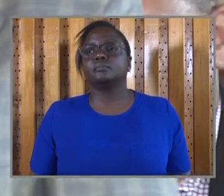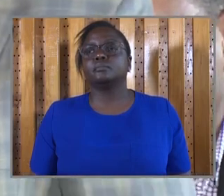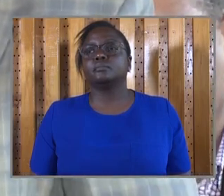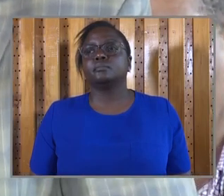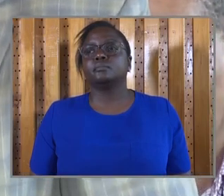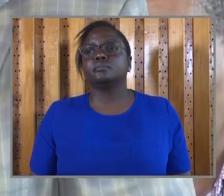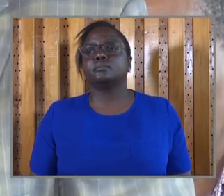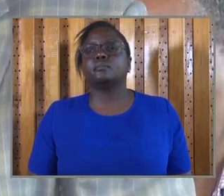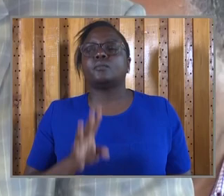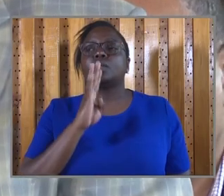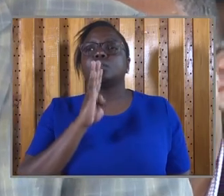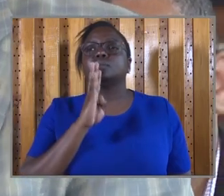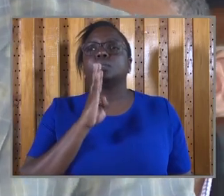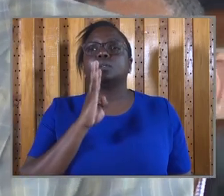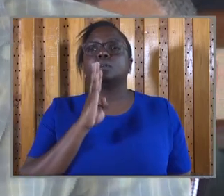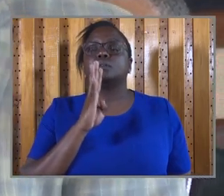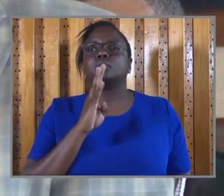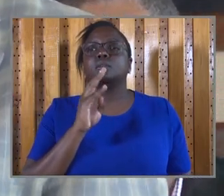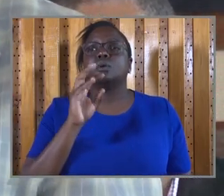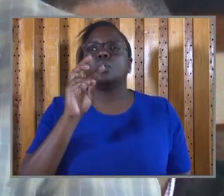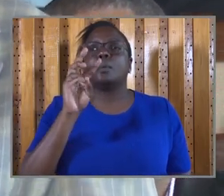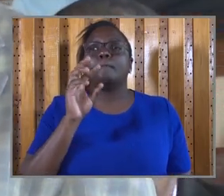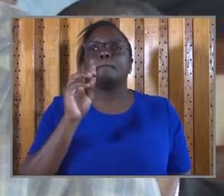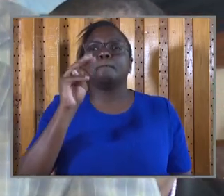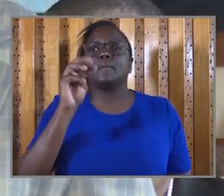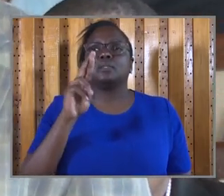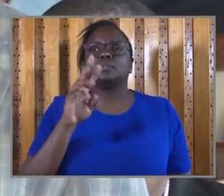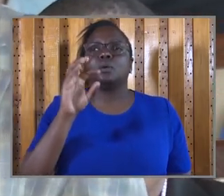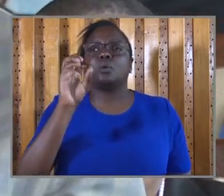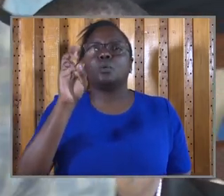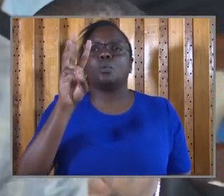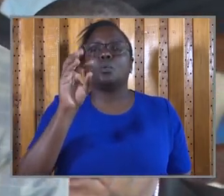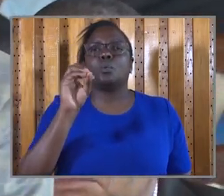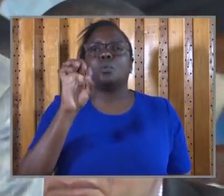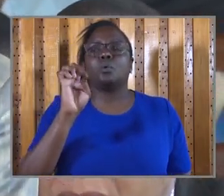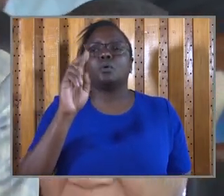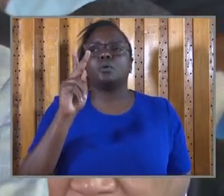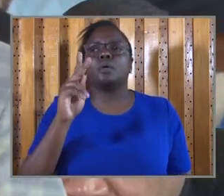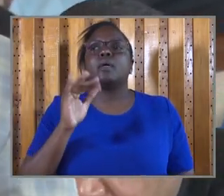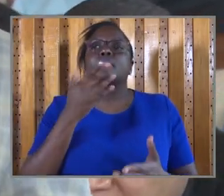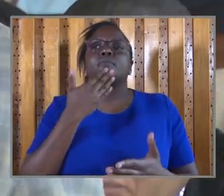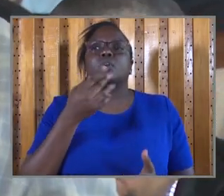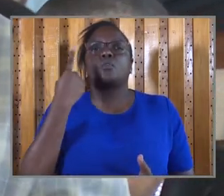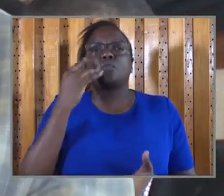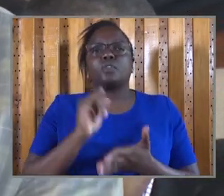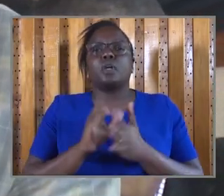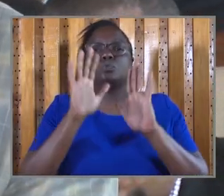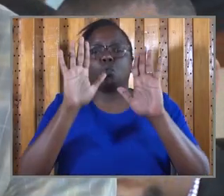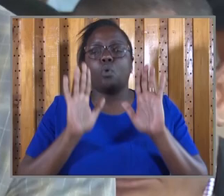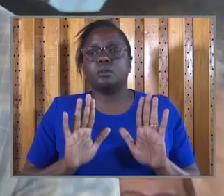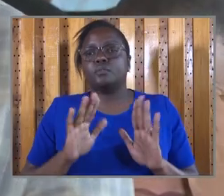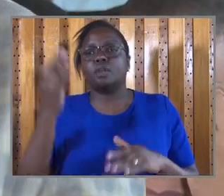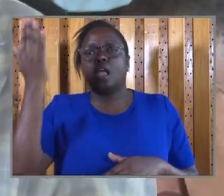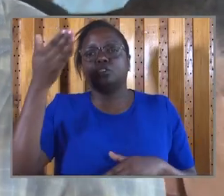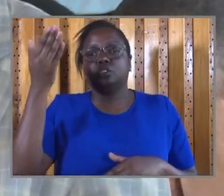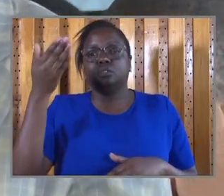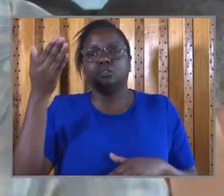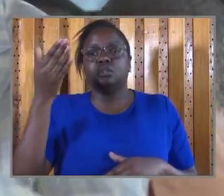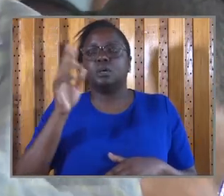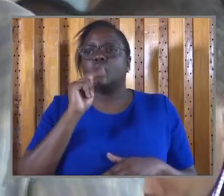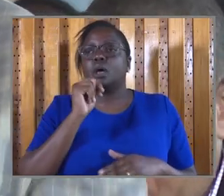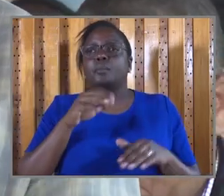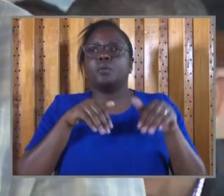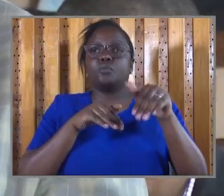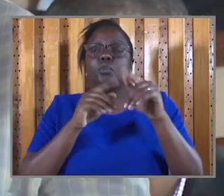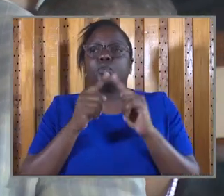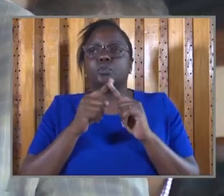Distinguished speaker, Mr. Wopke. Thanks a lot for that wonderful lecture. I've been following